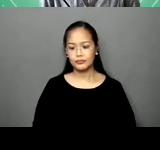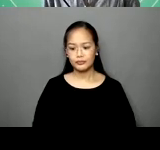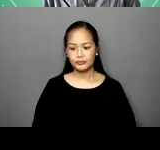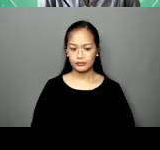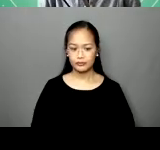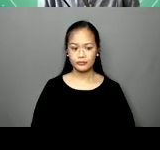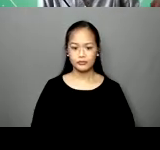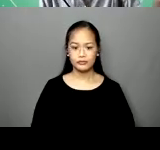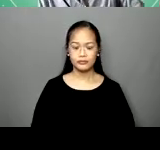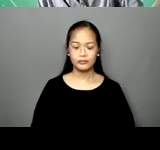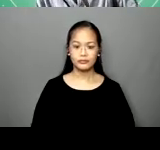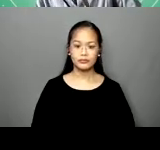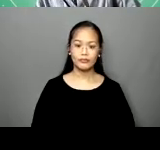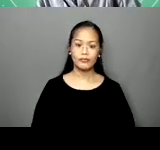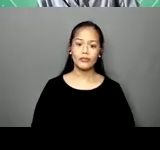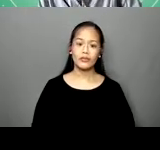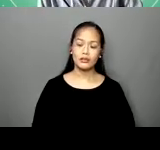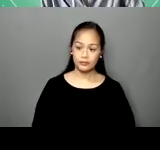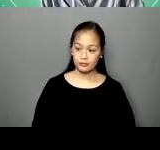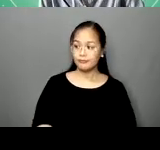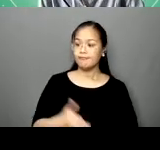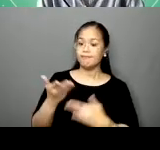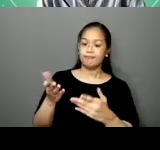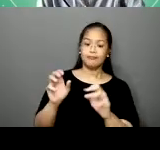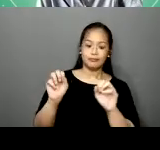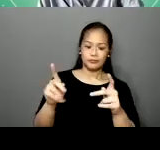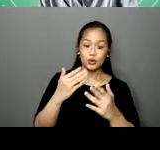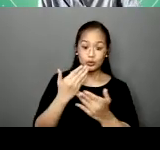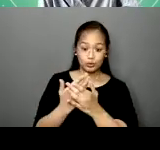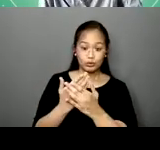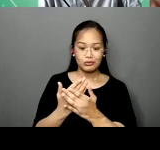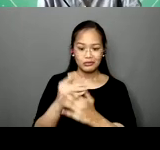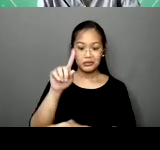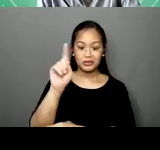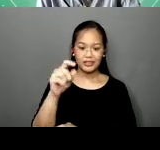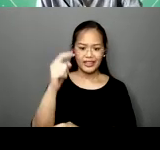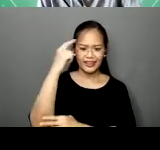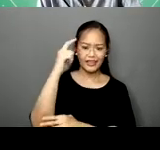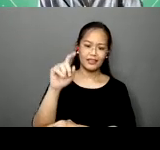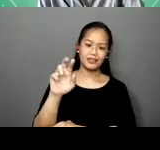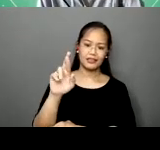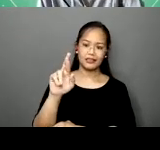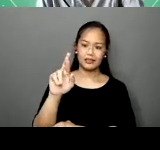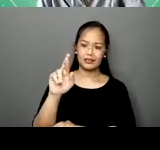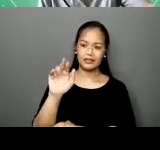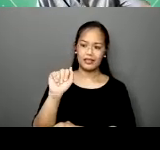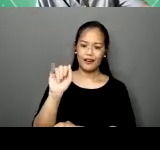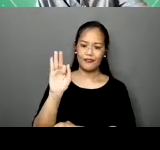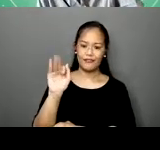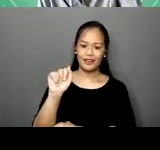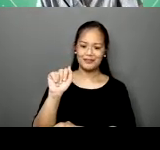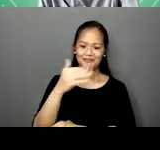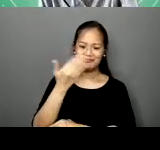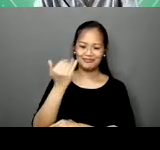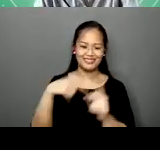Okay. Good question. I think Rafa, we can look into that. We can save that